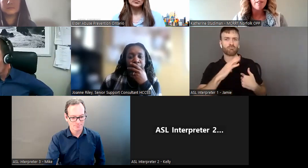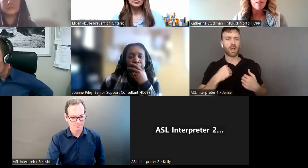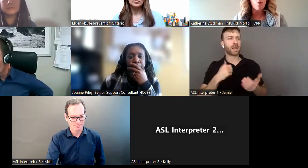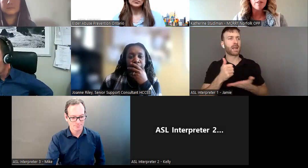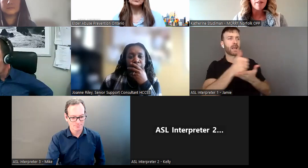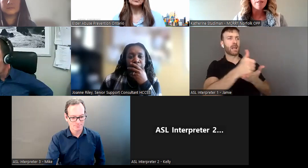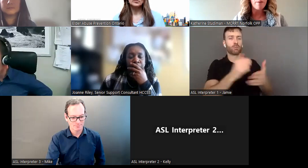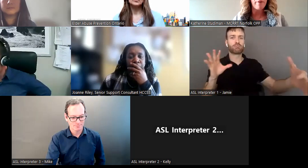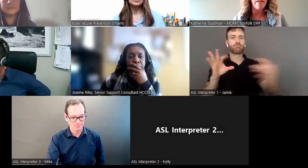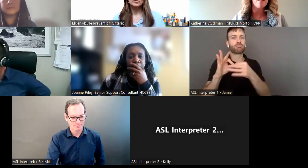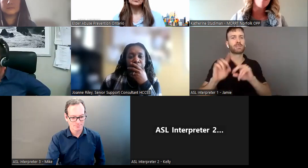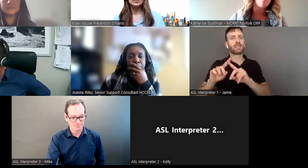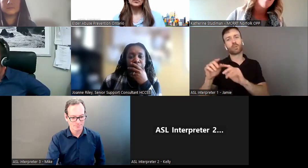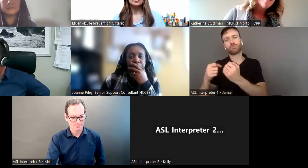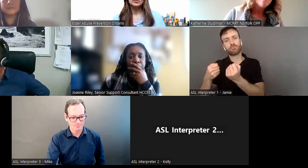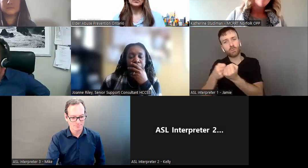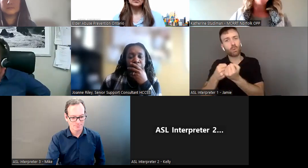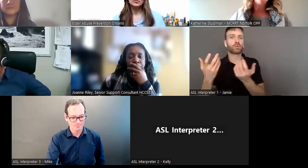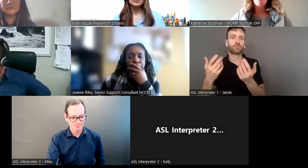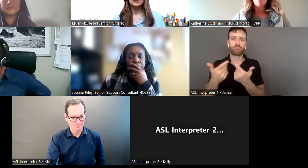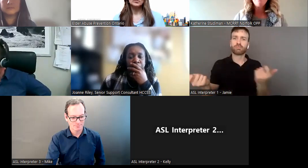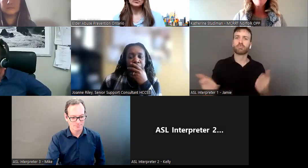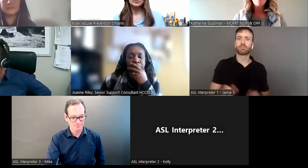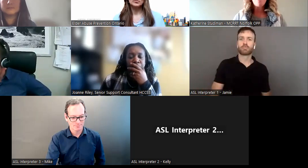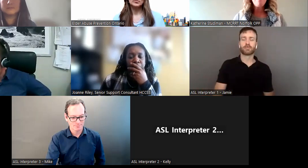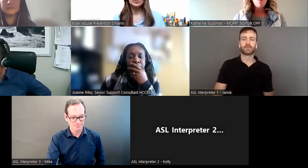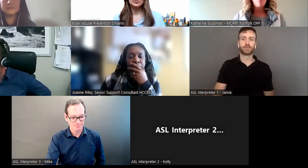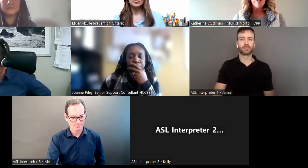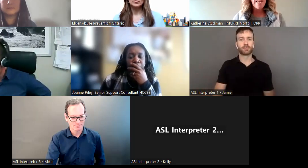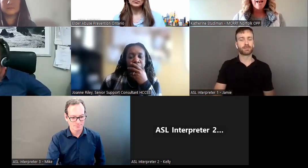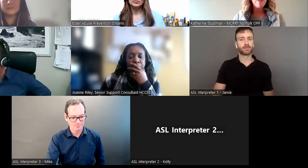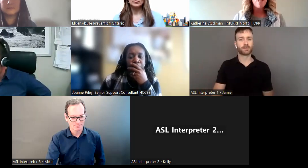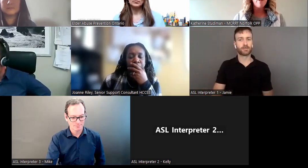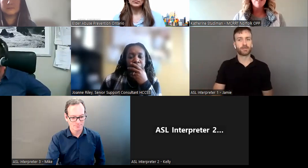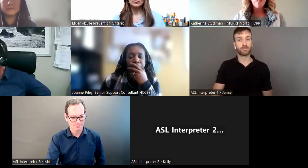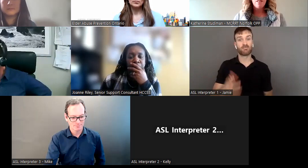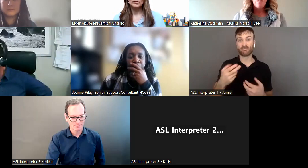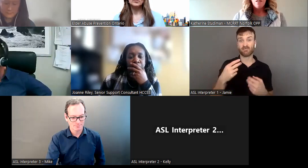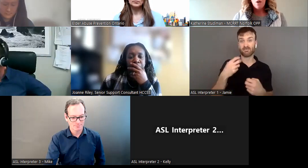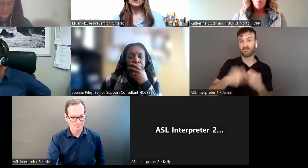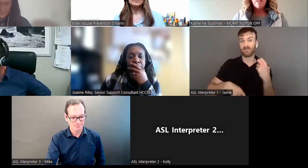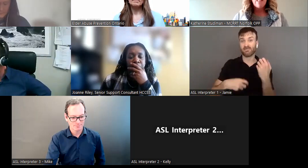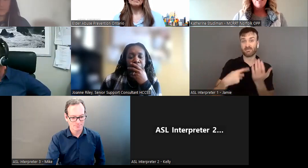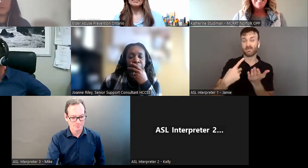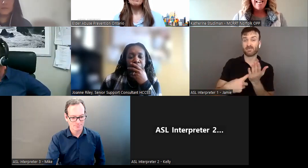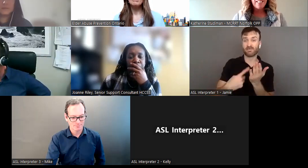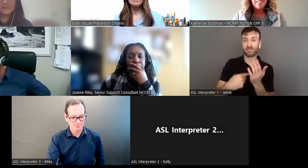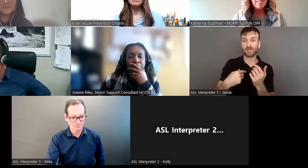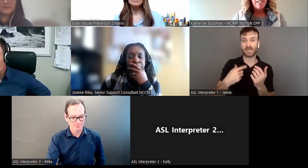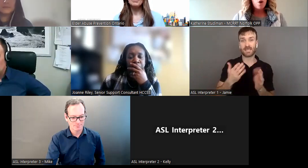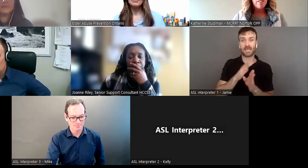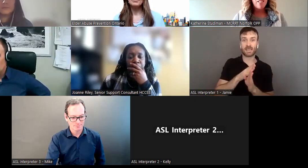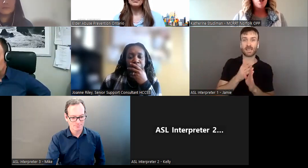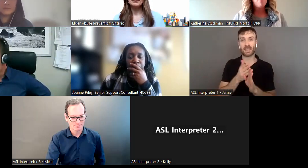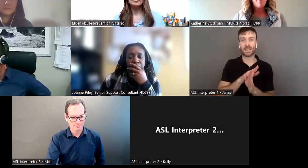safety and supports and that kind of thing. So it's hard sometimes. You really have to do this weird little